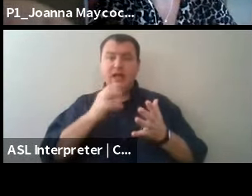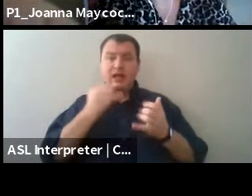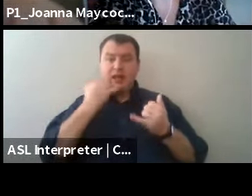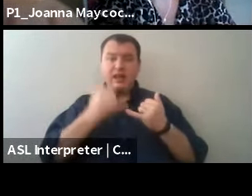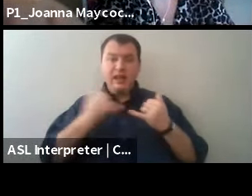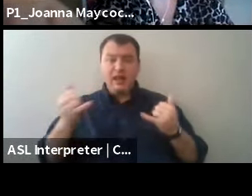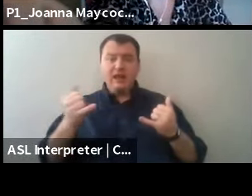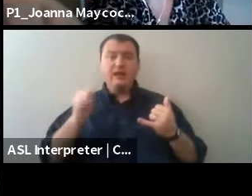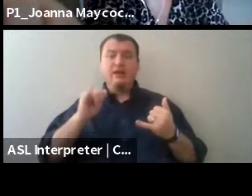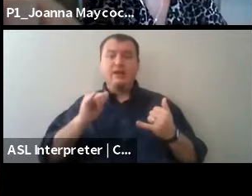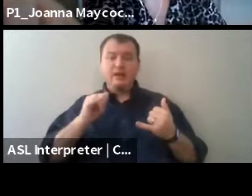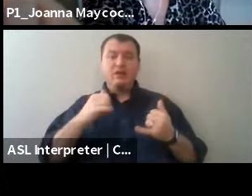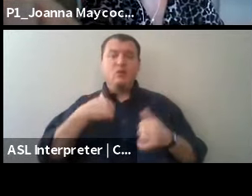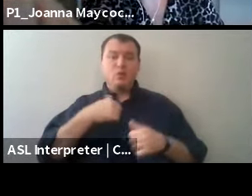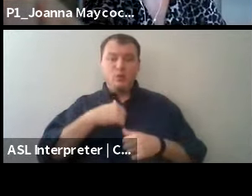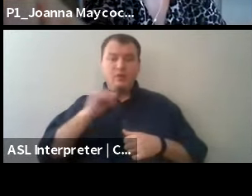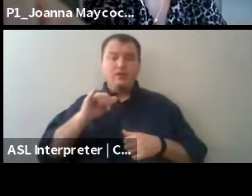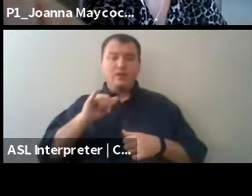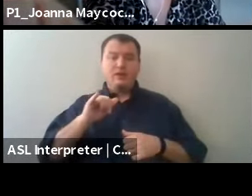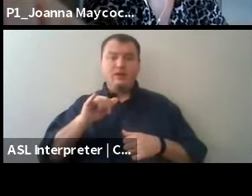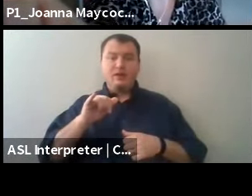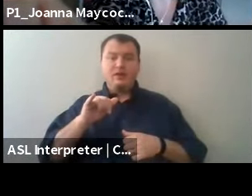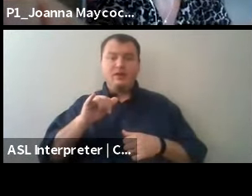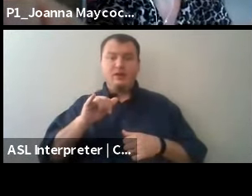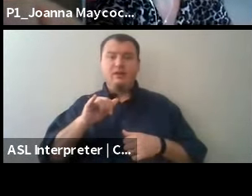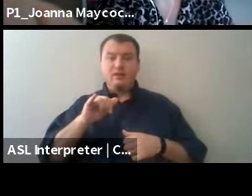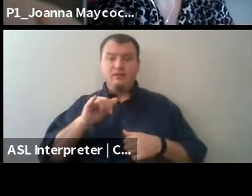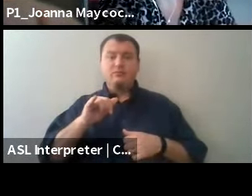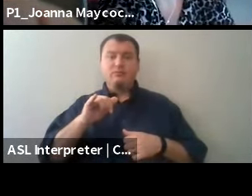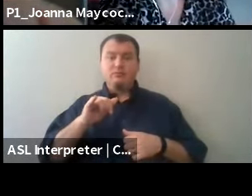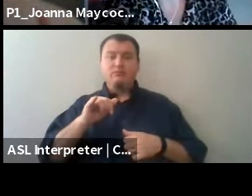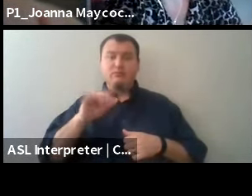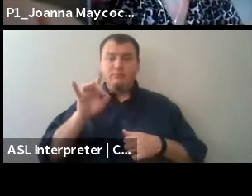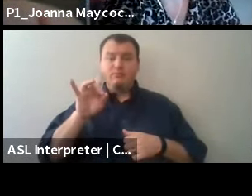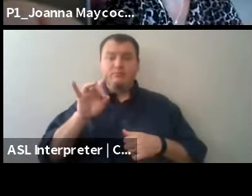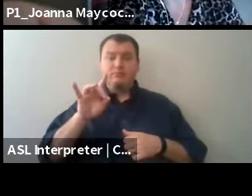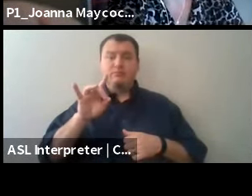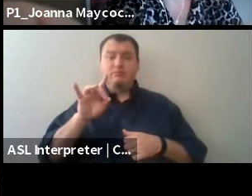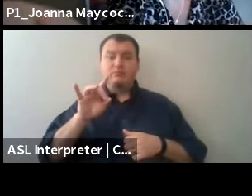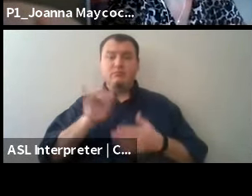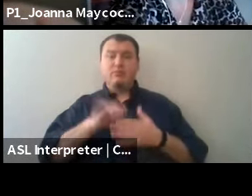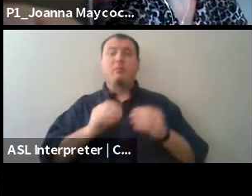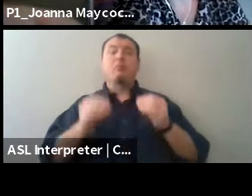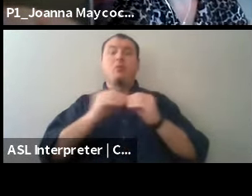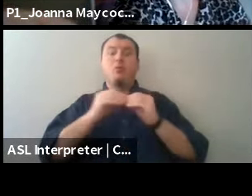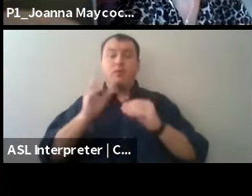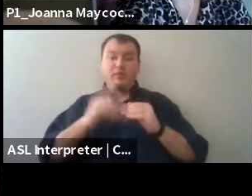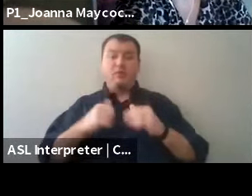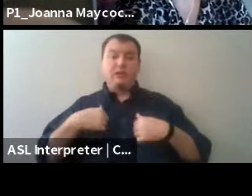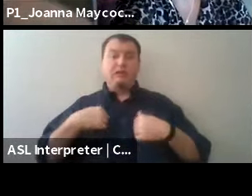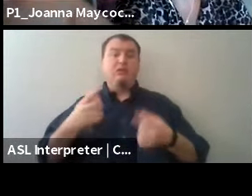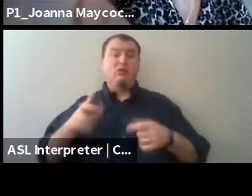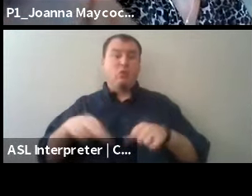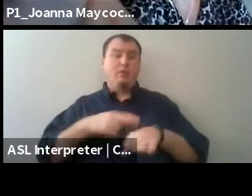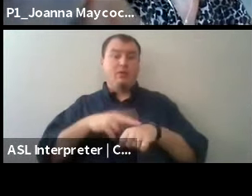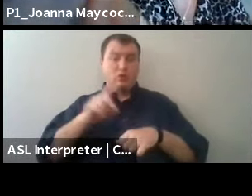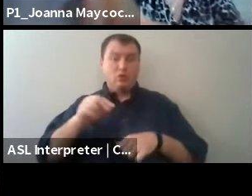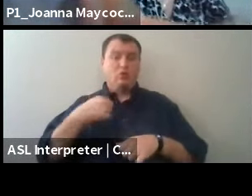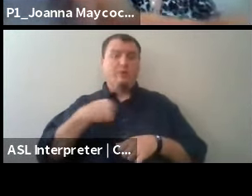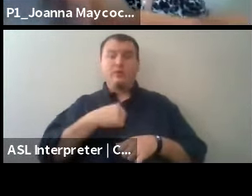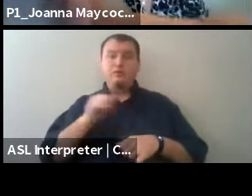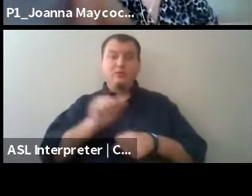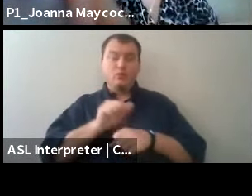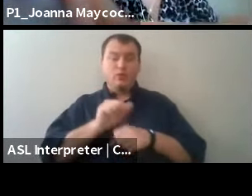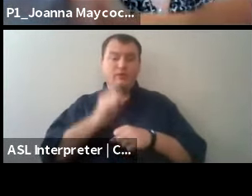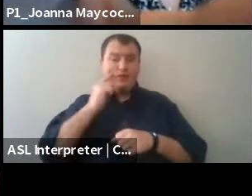in manifold, what we normally do much more than that. The other was that since PCVC has been working for the past two decades